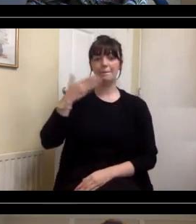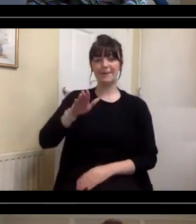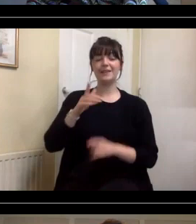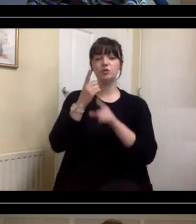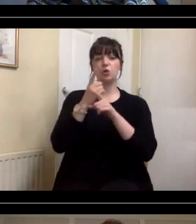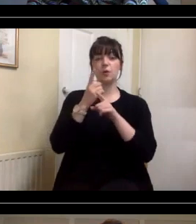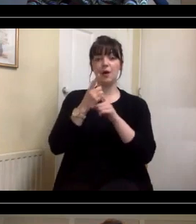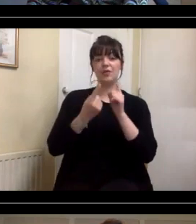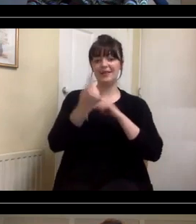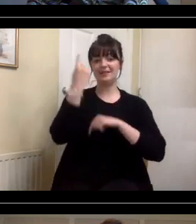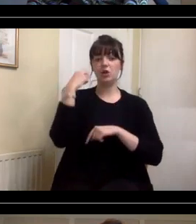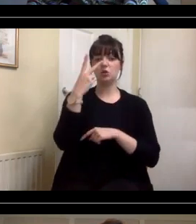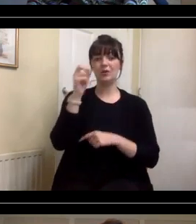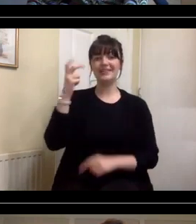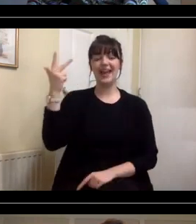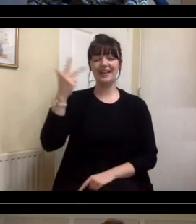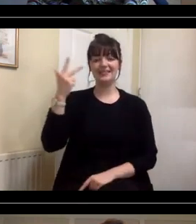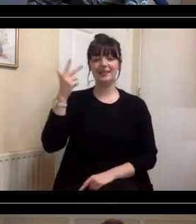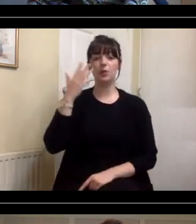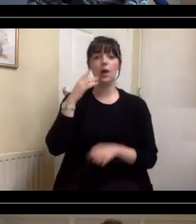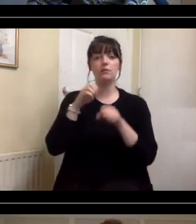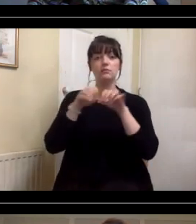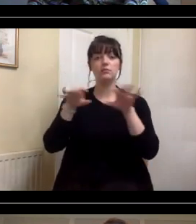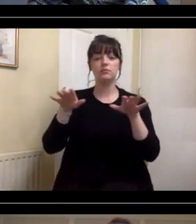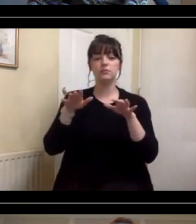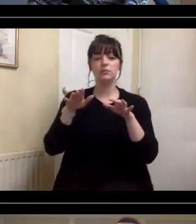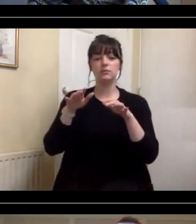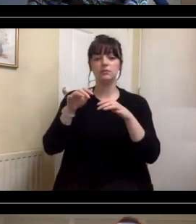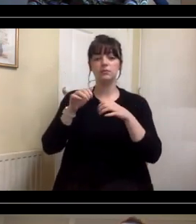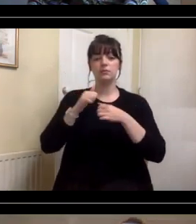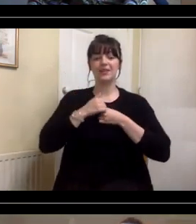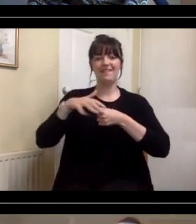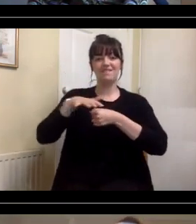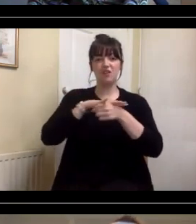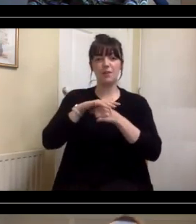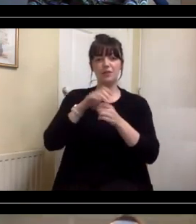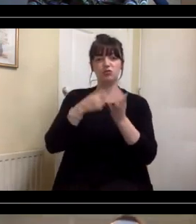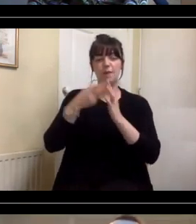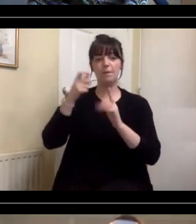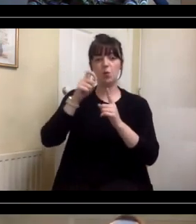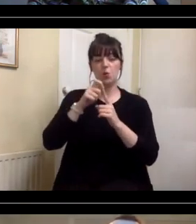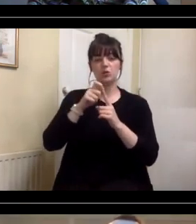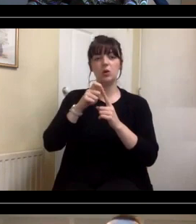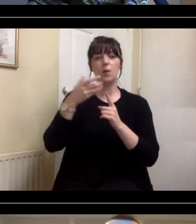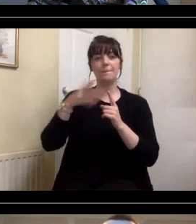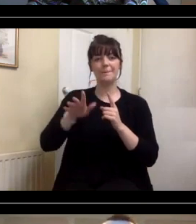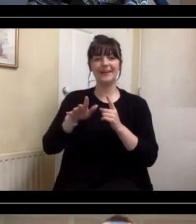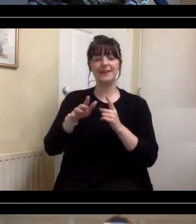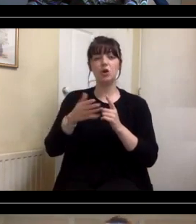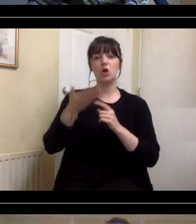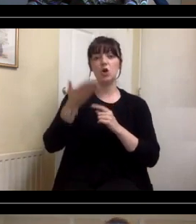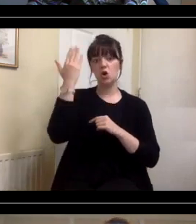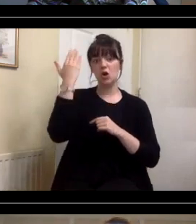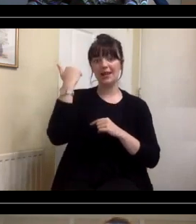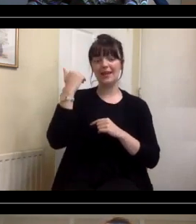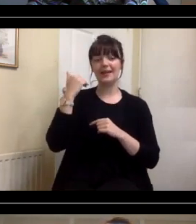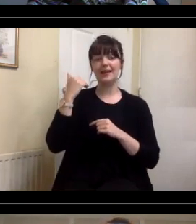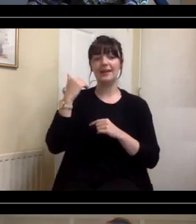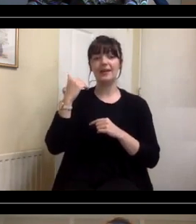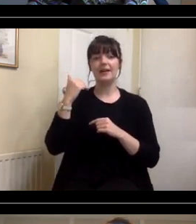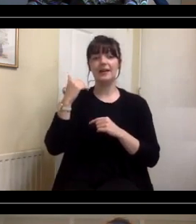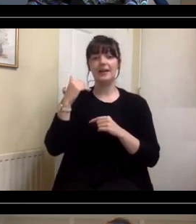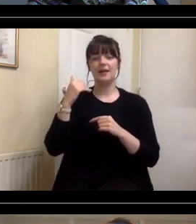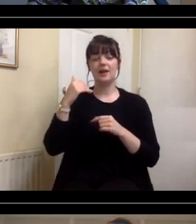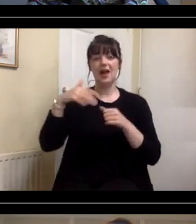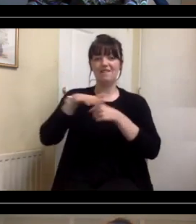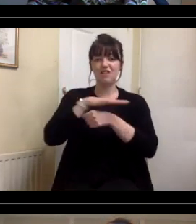impact report, we did give an early indication of the carbon emissions that might be needed for the construction and